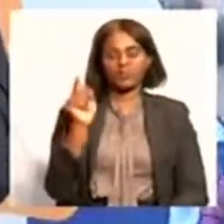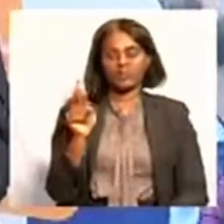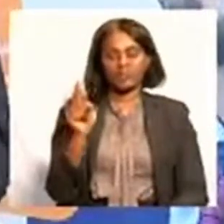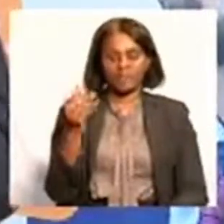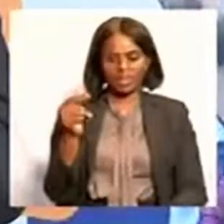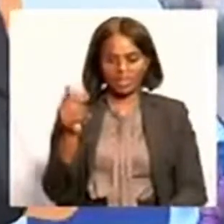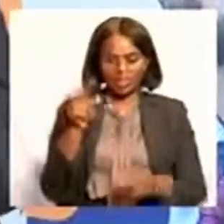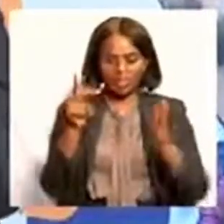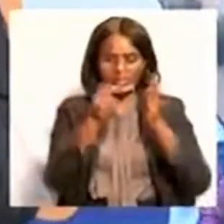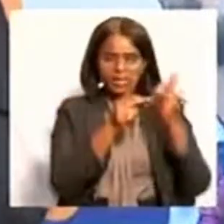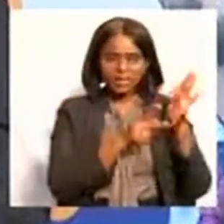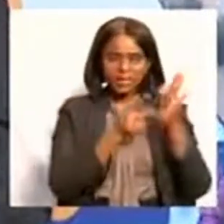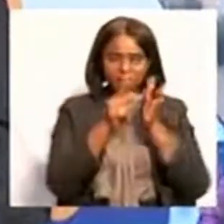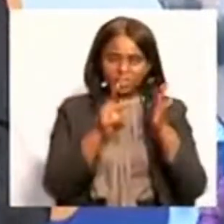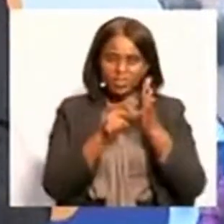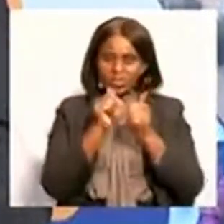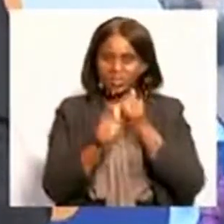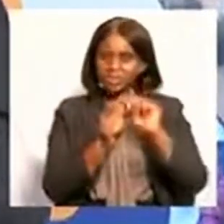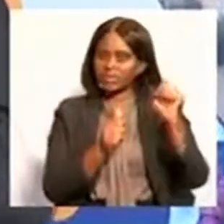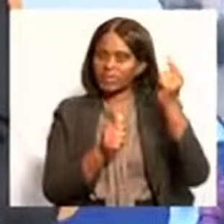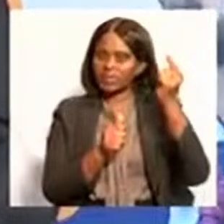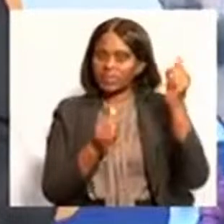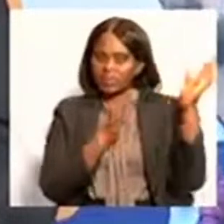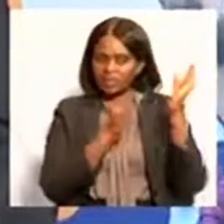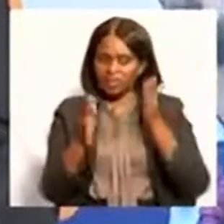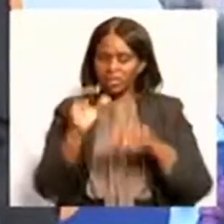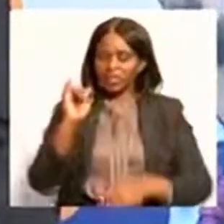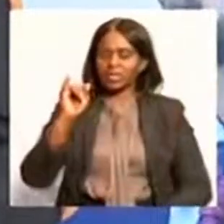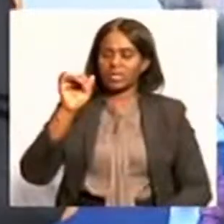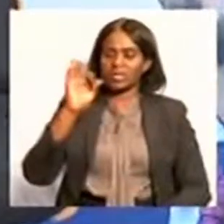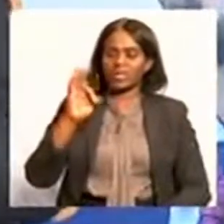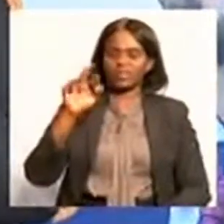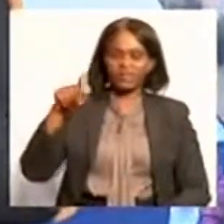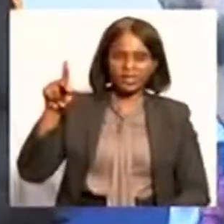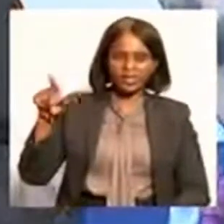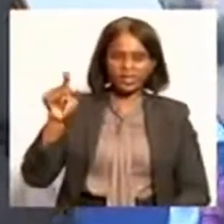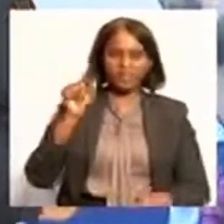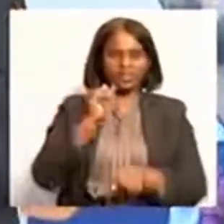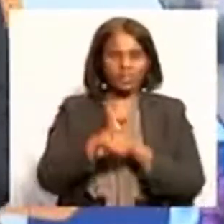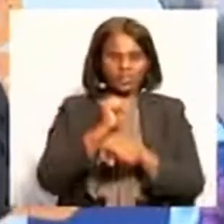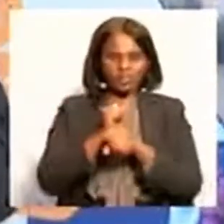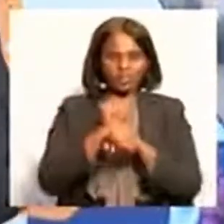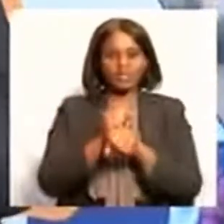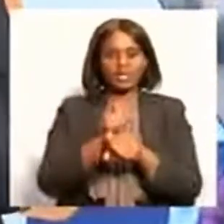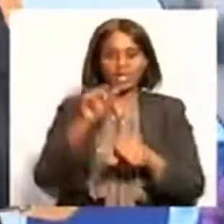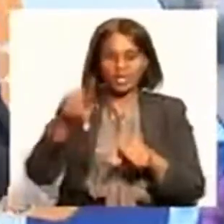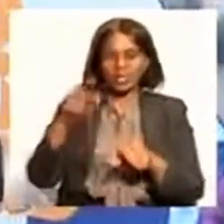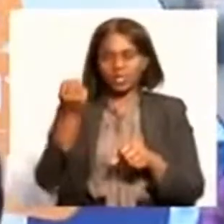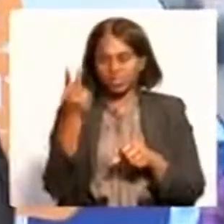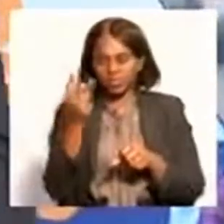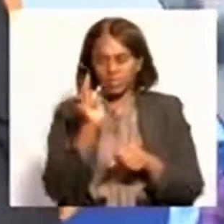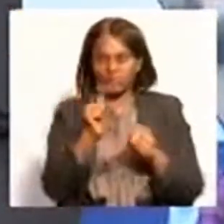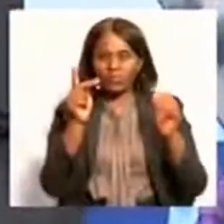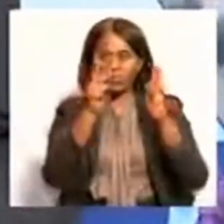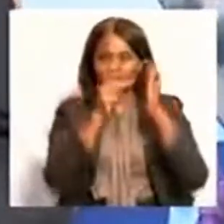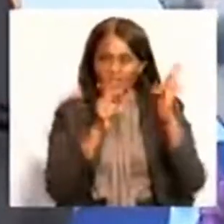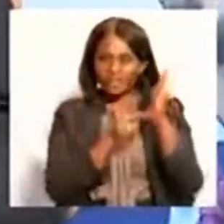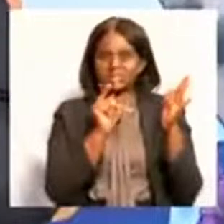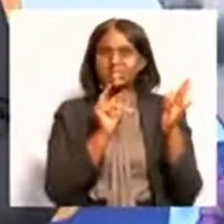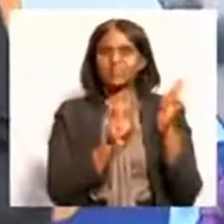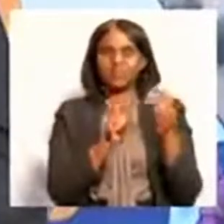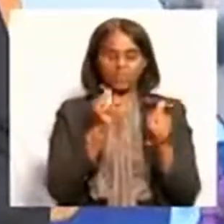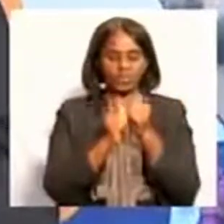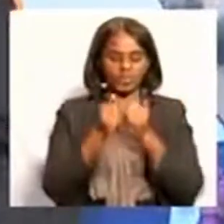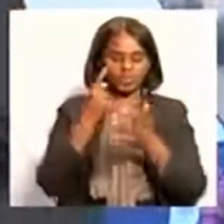now the principles, which is the first part of the IFPP framework. So Inter-SAI P12 is a principle